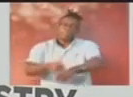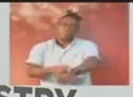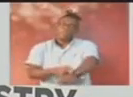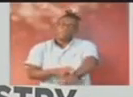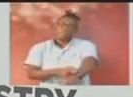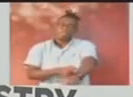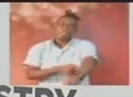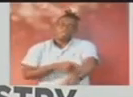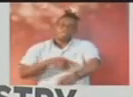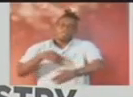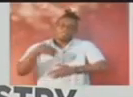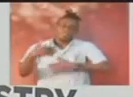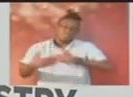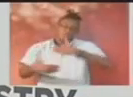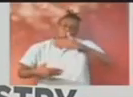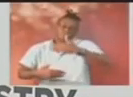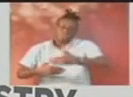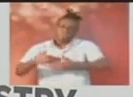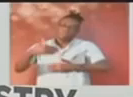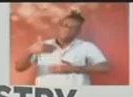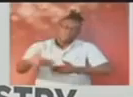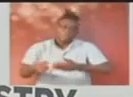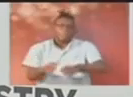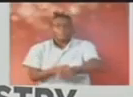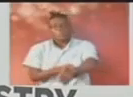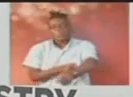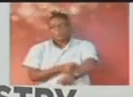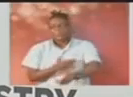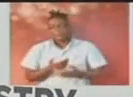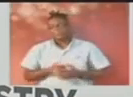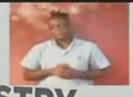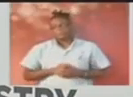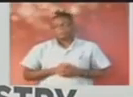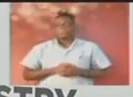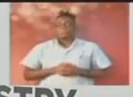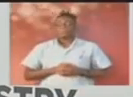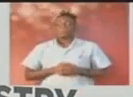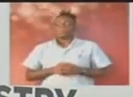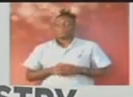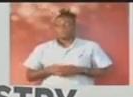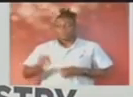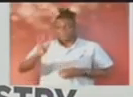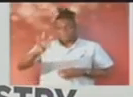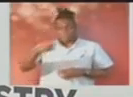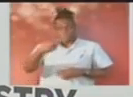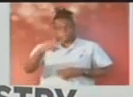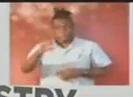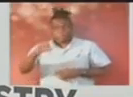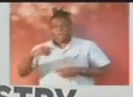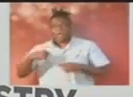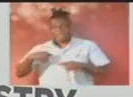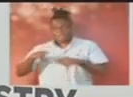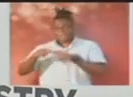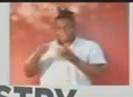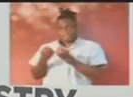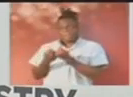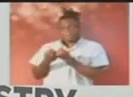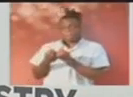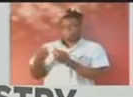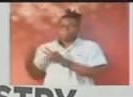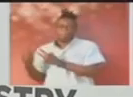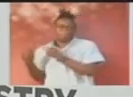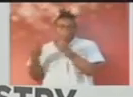and all manufacturers are visited by WHO teams and clinical experts to